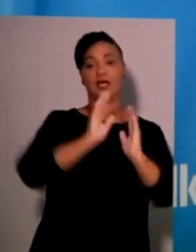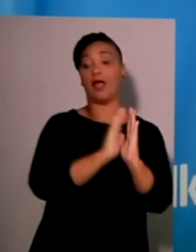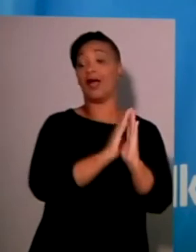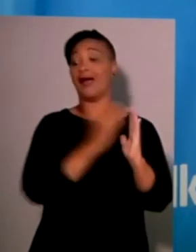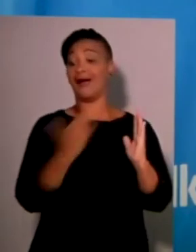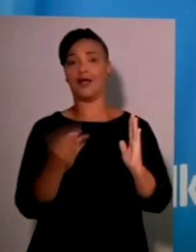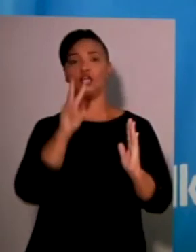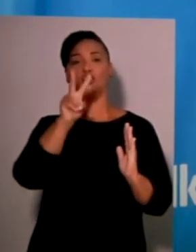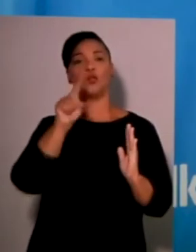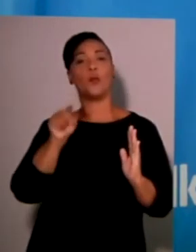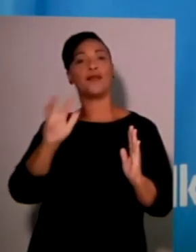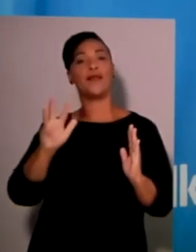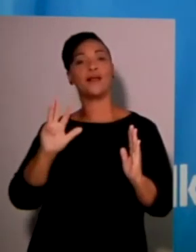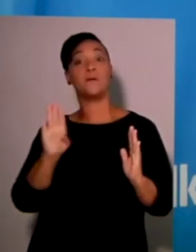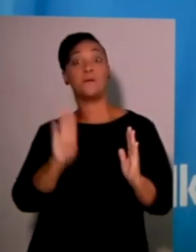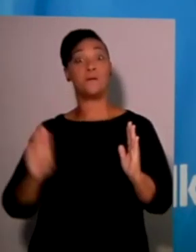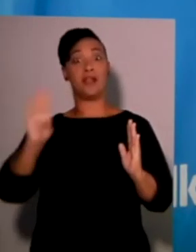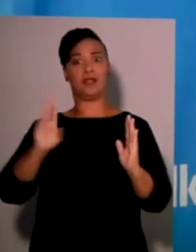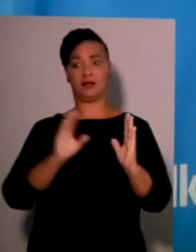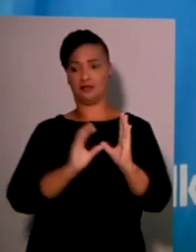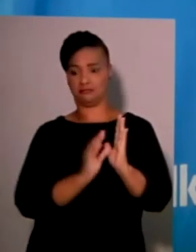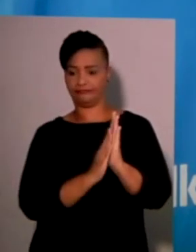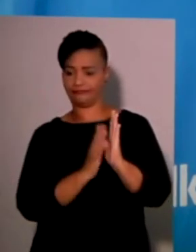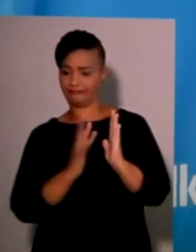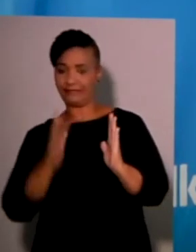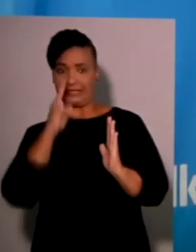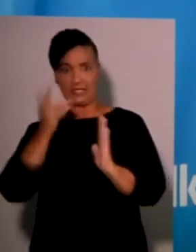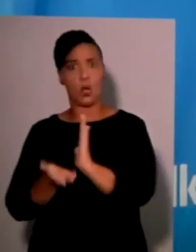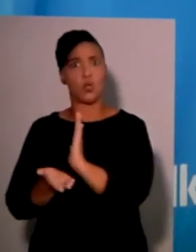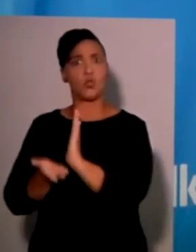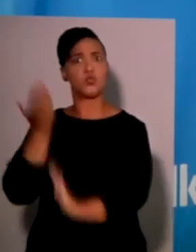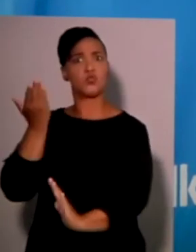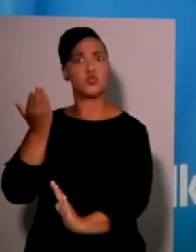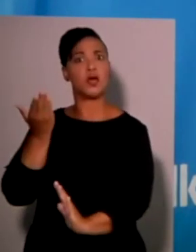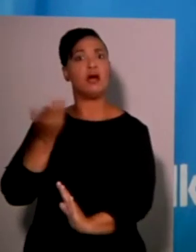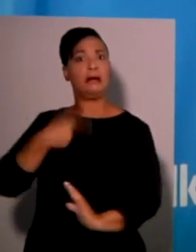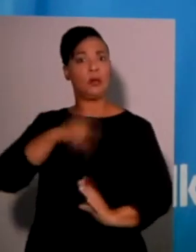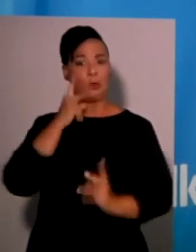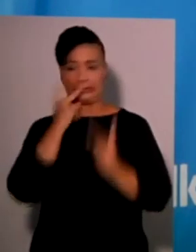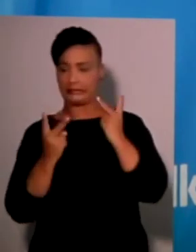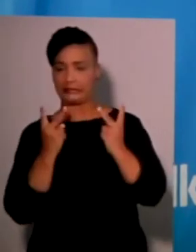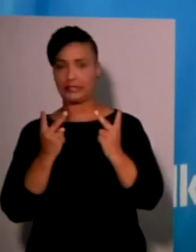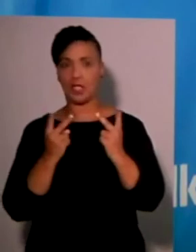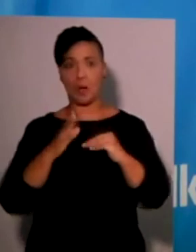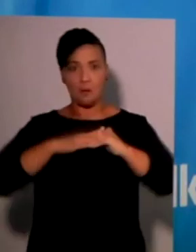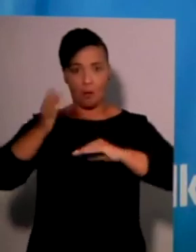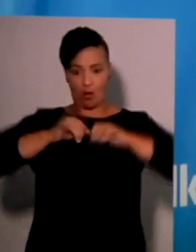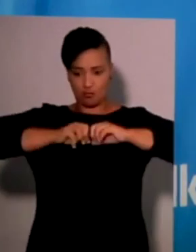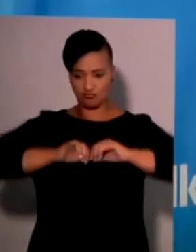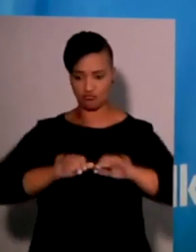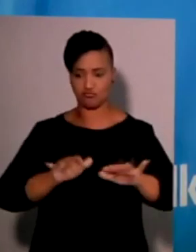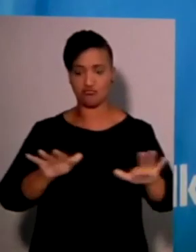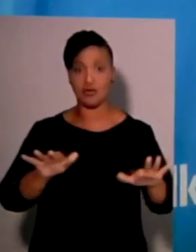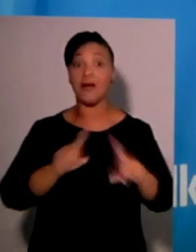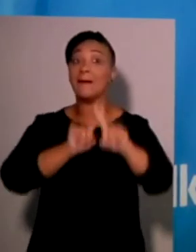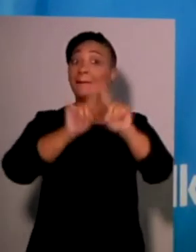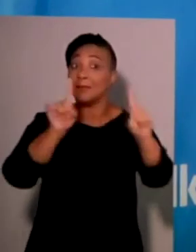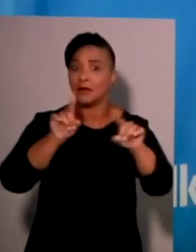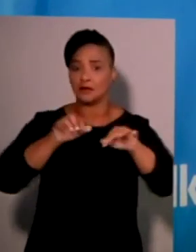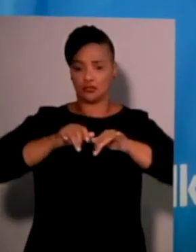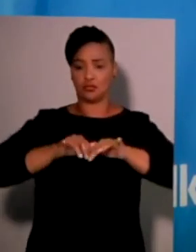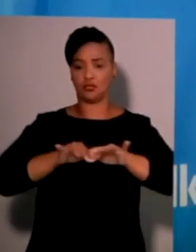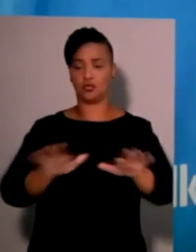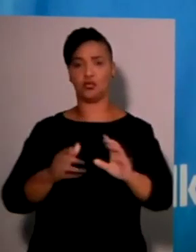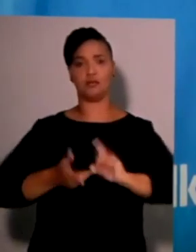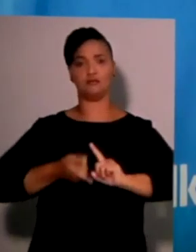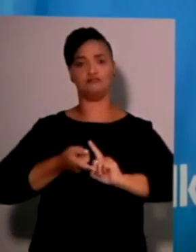billion. And it actually means that not only have we looked to access growth, but we've looked to access that growth in an